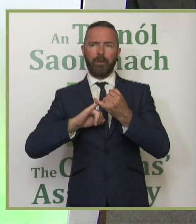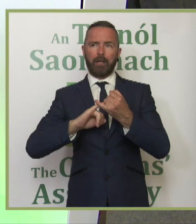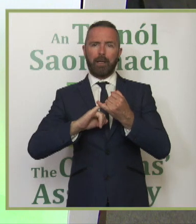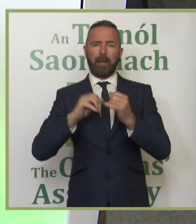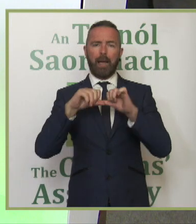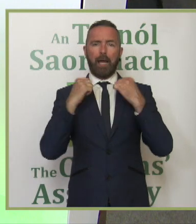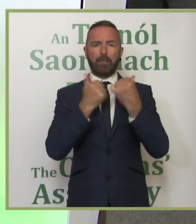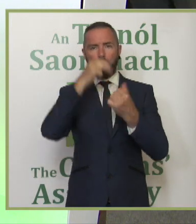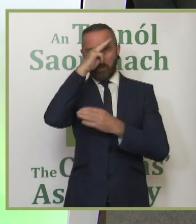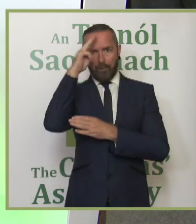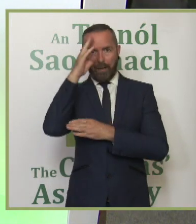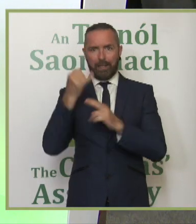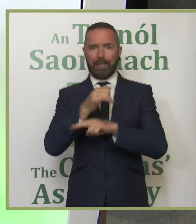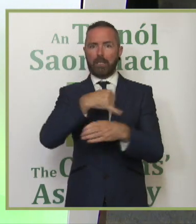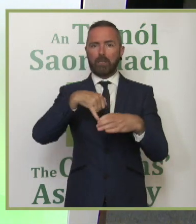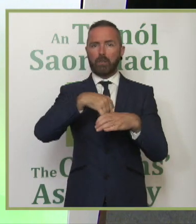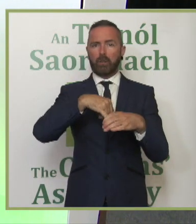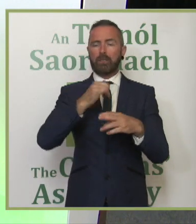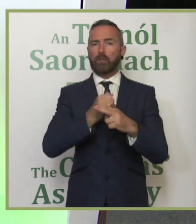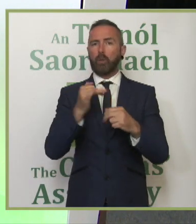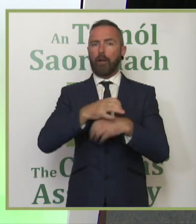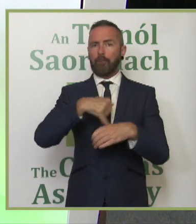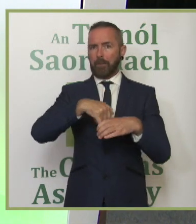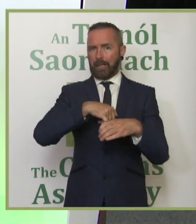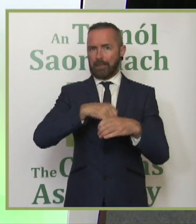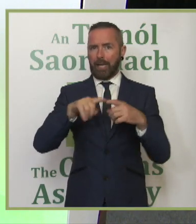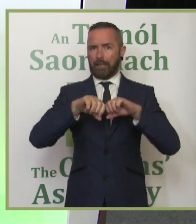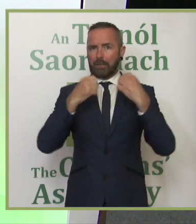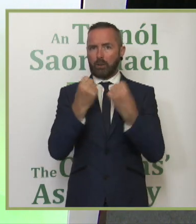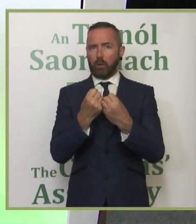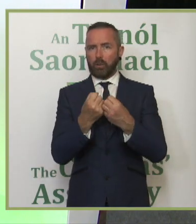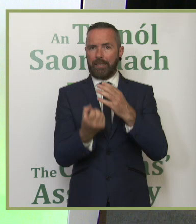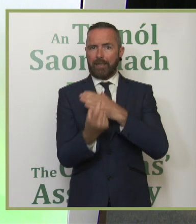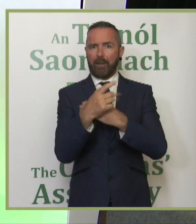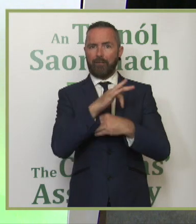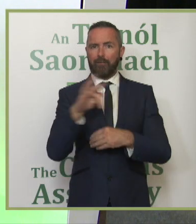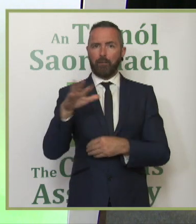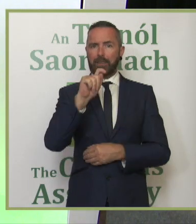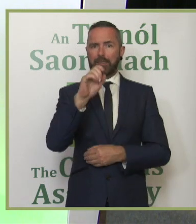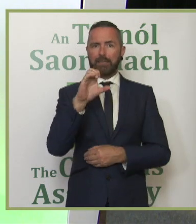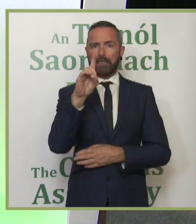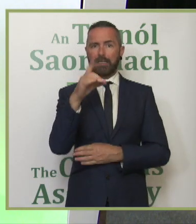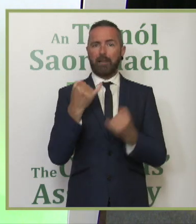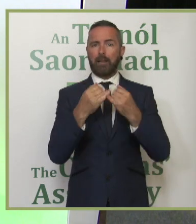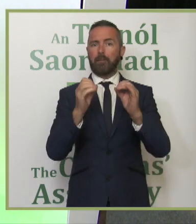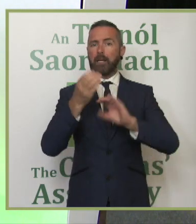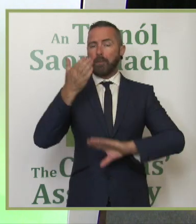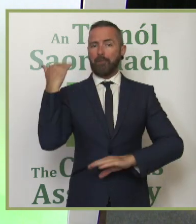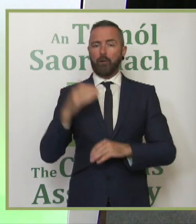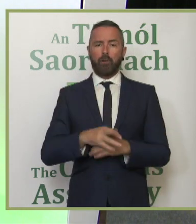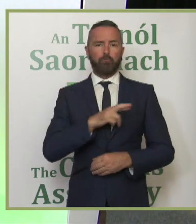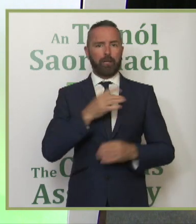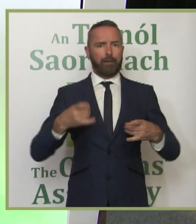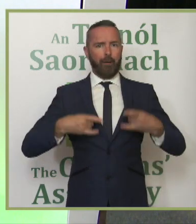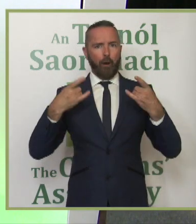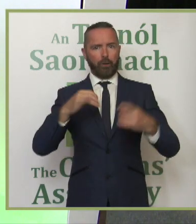School of Medicine and Associate Dean of Civic Engagement and Social Innovation from Trinity College Dublin. And as I mentioned earlier on, I'm very pleased that